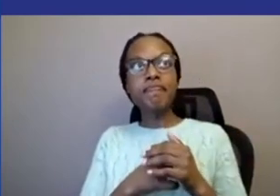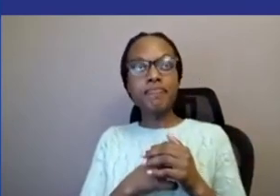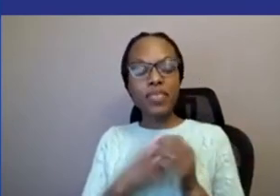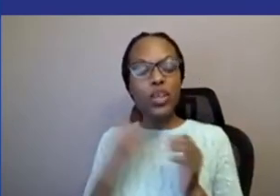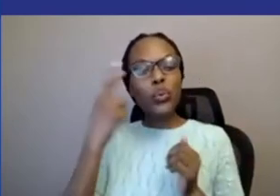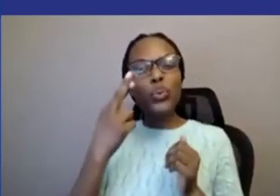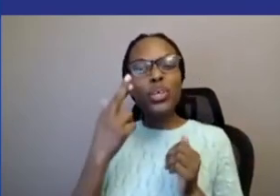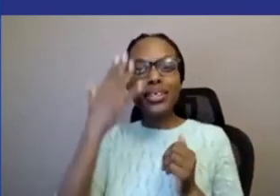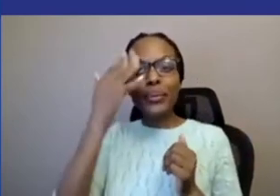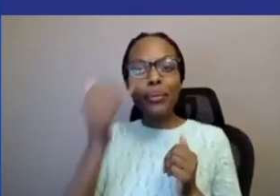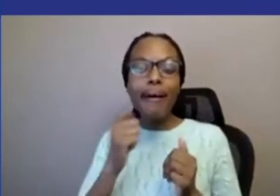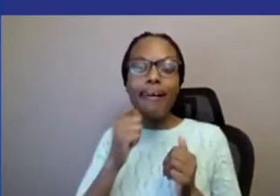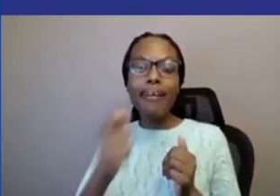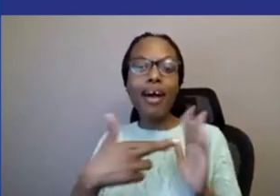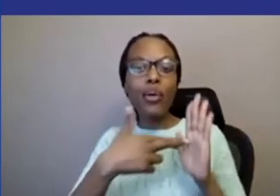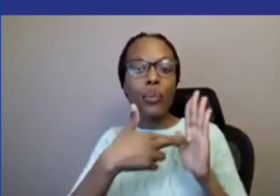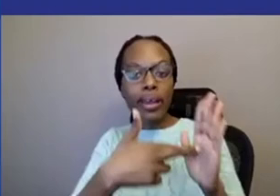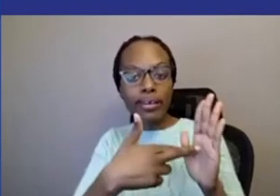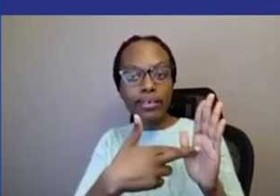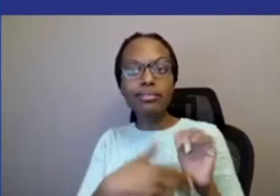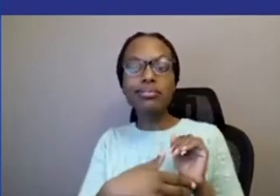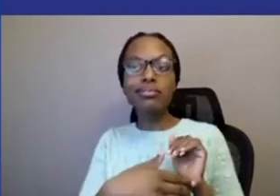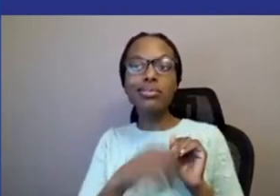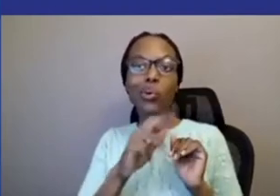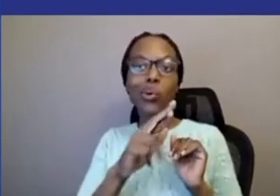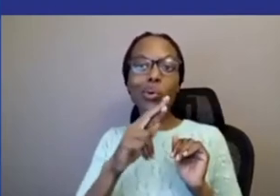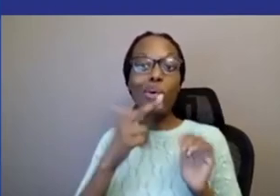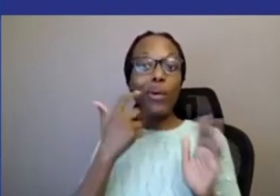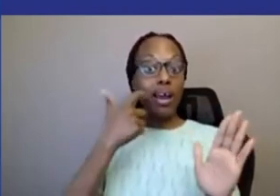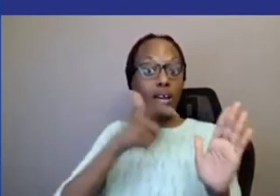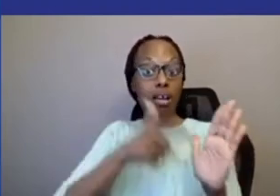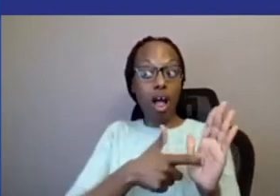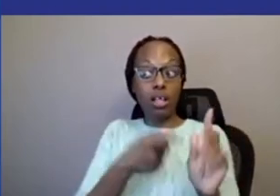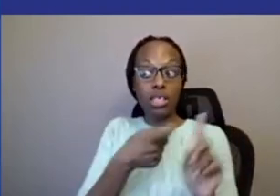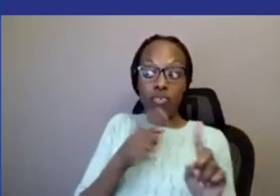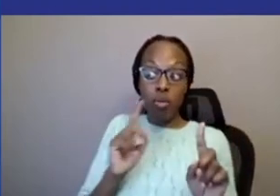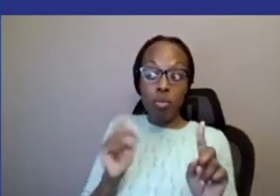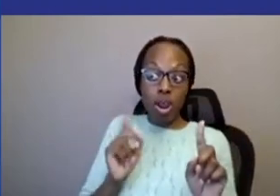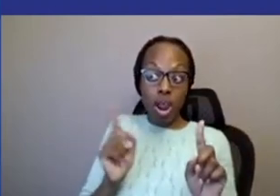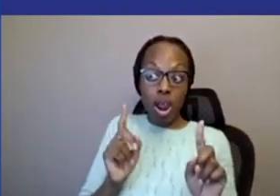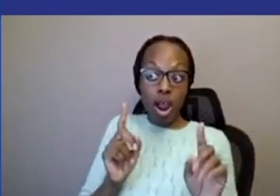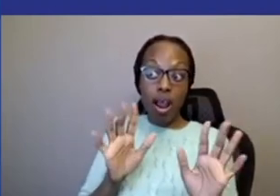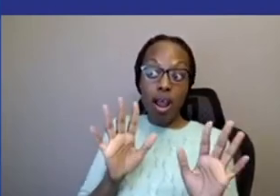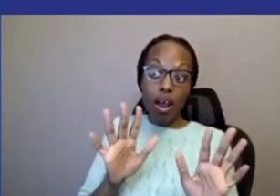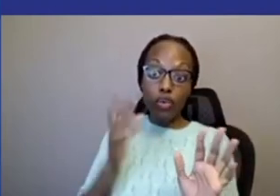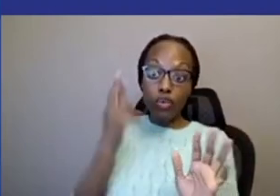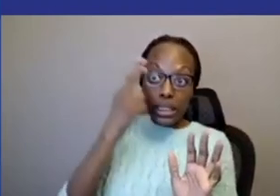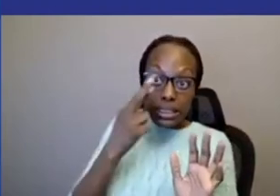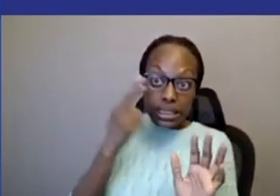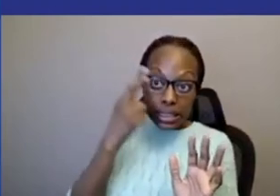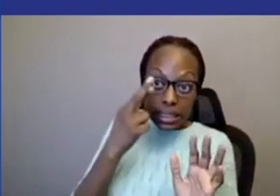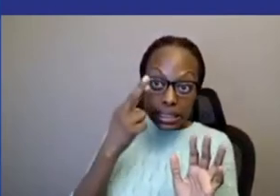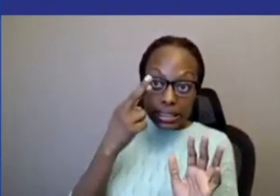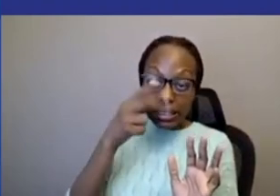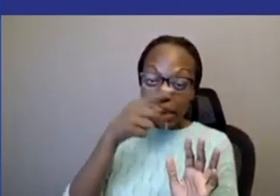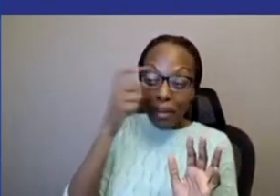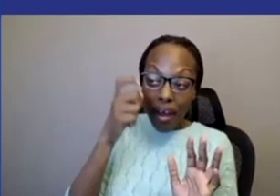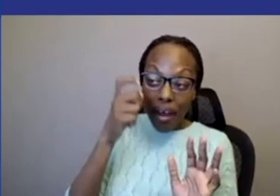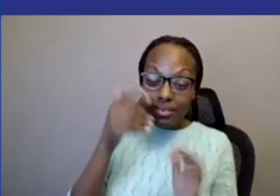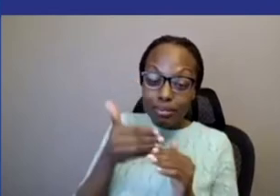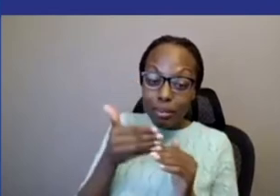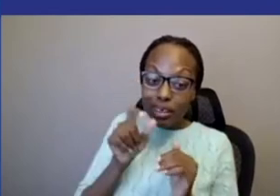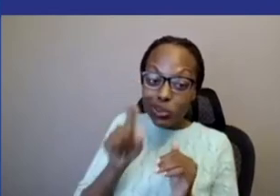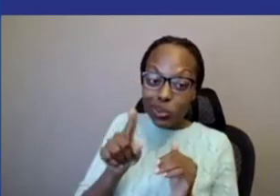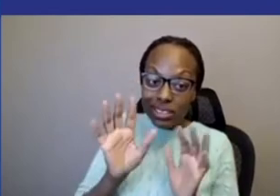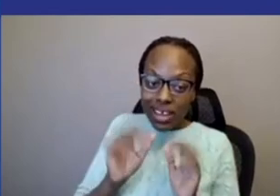representation or acknowledgement is because of what I'm going to ask next. And, you know, I don't